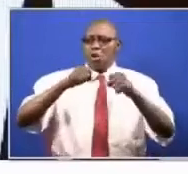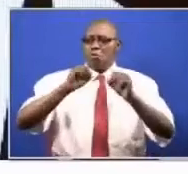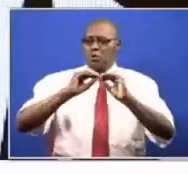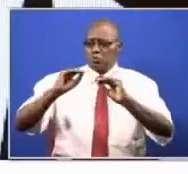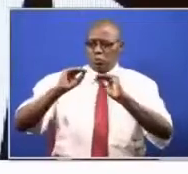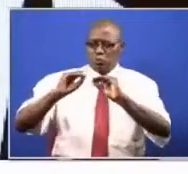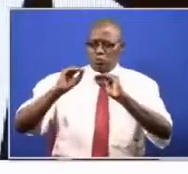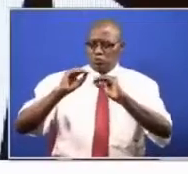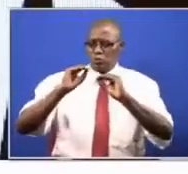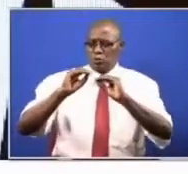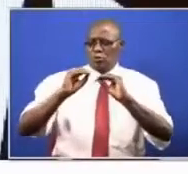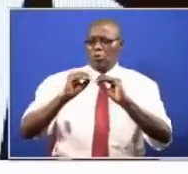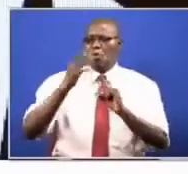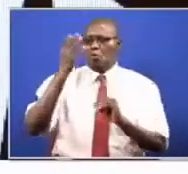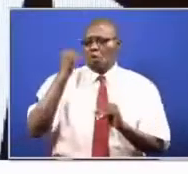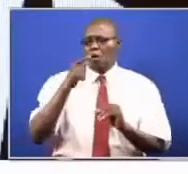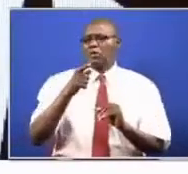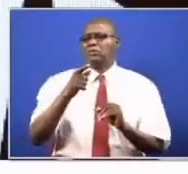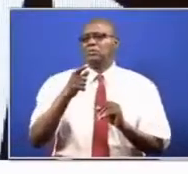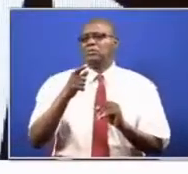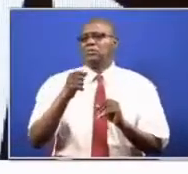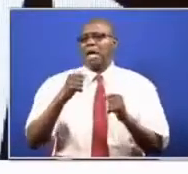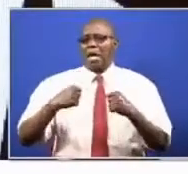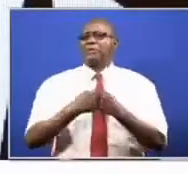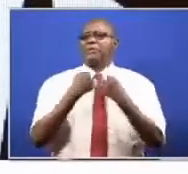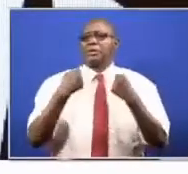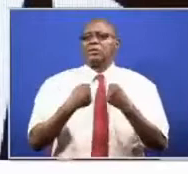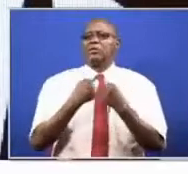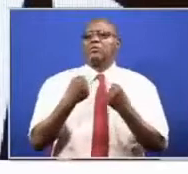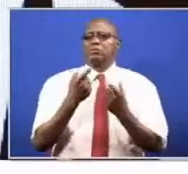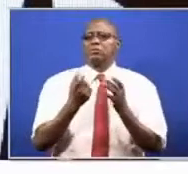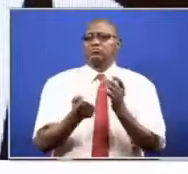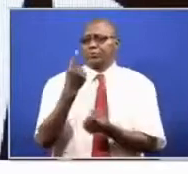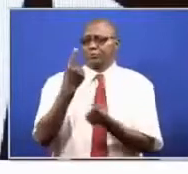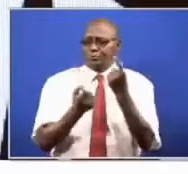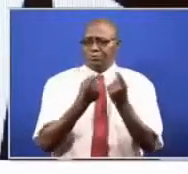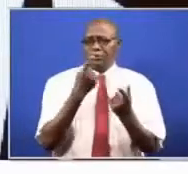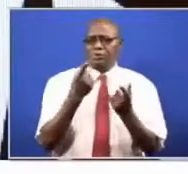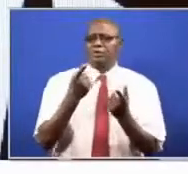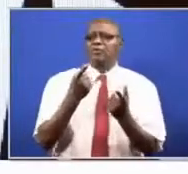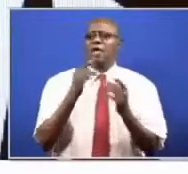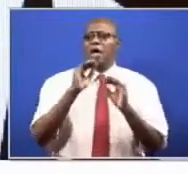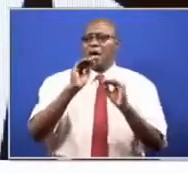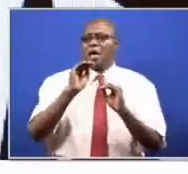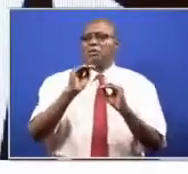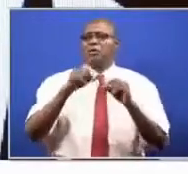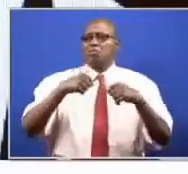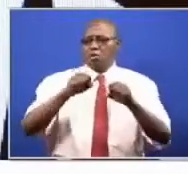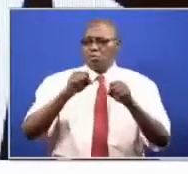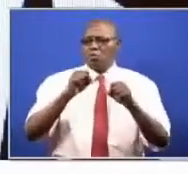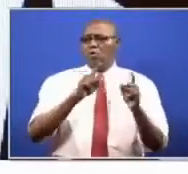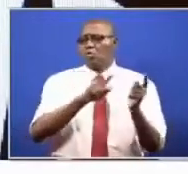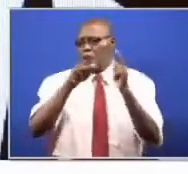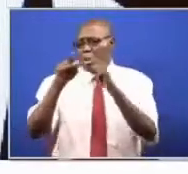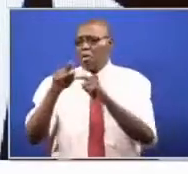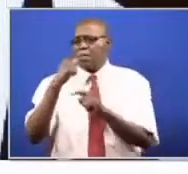first at the scene when accidents occur. He also urged Boda Boda riders to attend Red Cross training when invited.